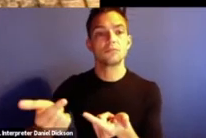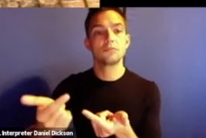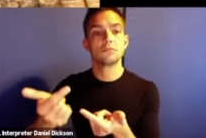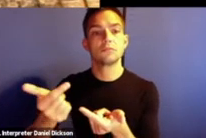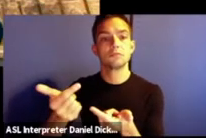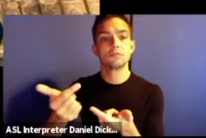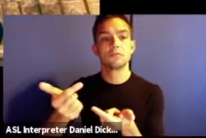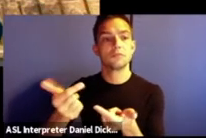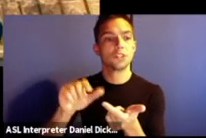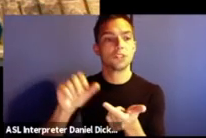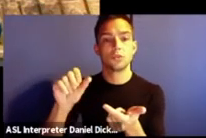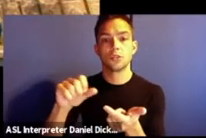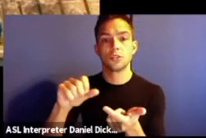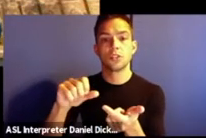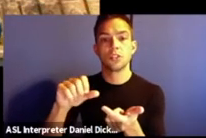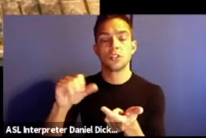hand back over to Sumi.